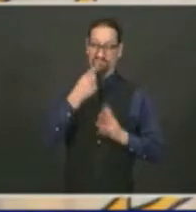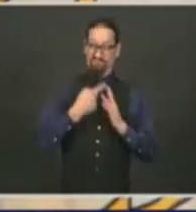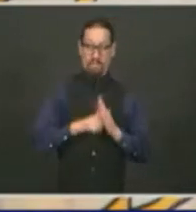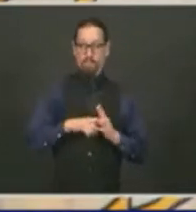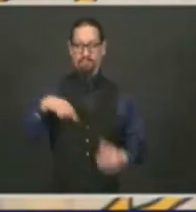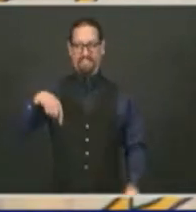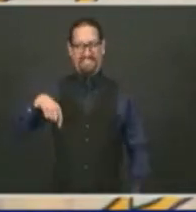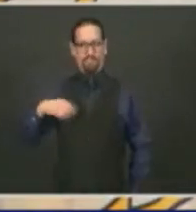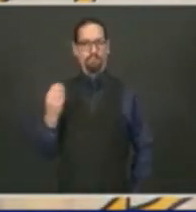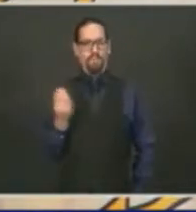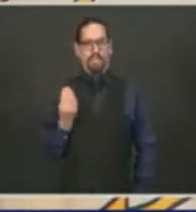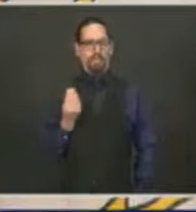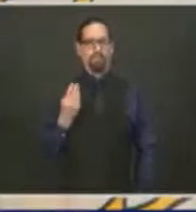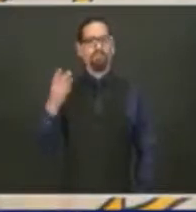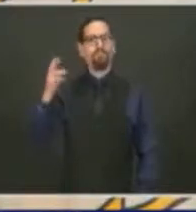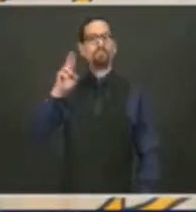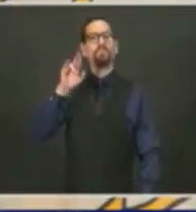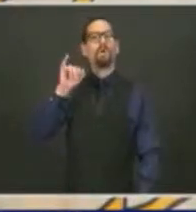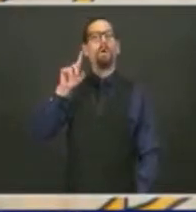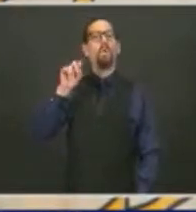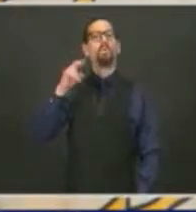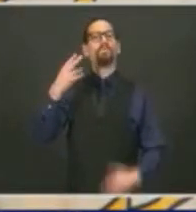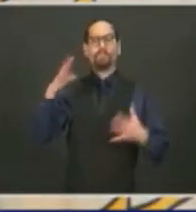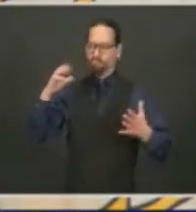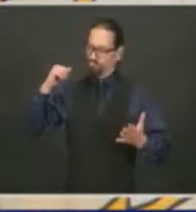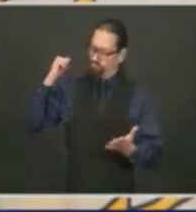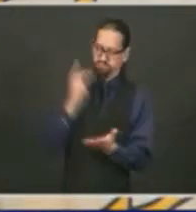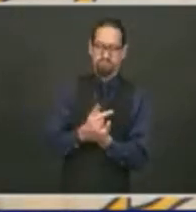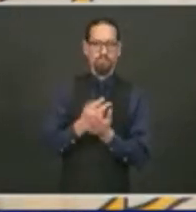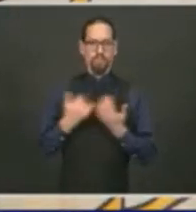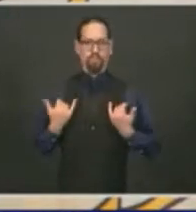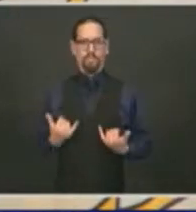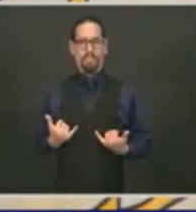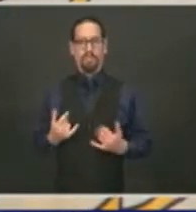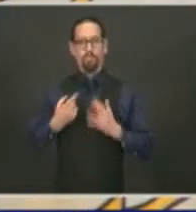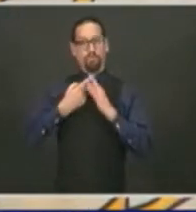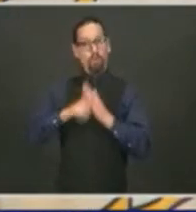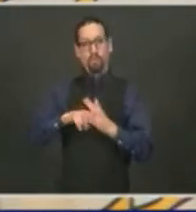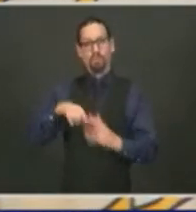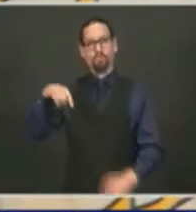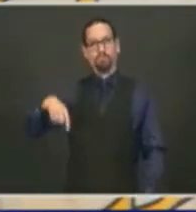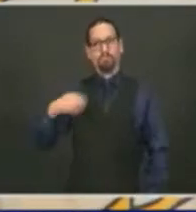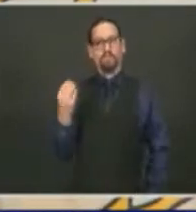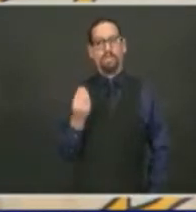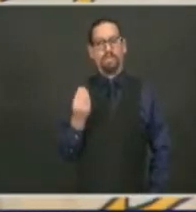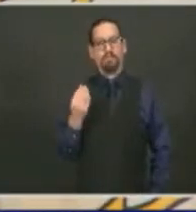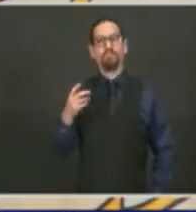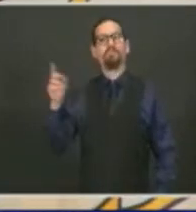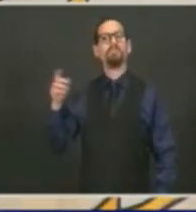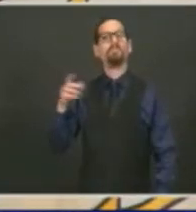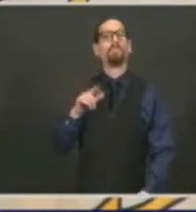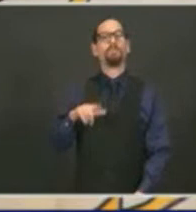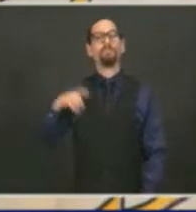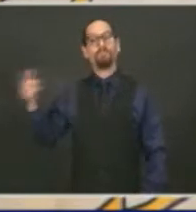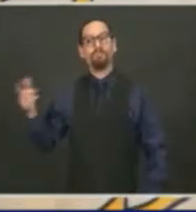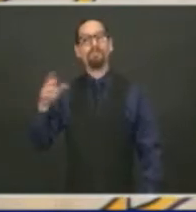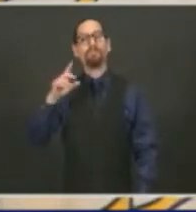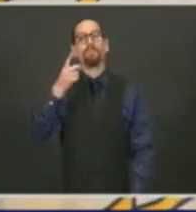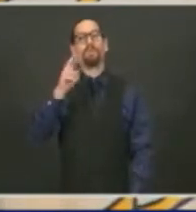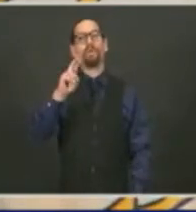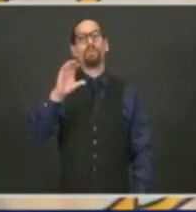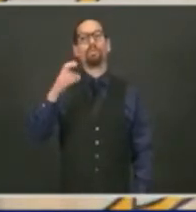as a program. So with that, I'm going to turn it over to Dr. Chan to talk about the vaccines, and then he'll turn it over to Dr.